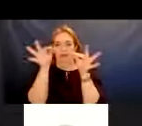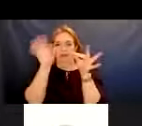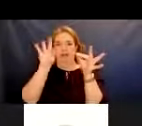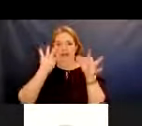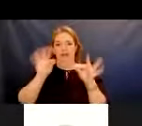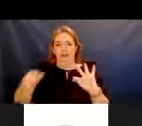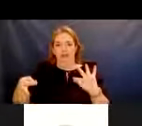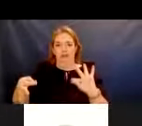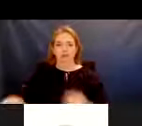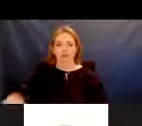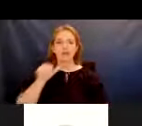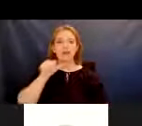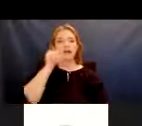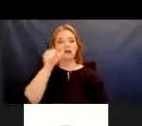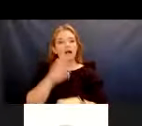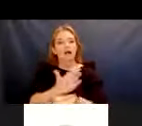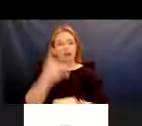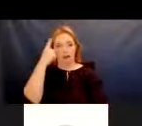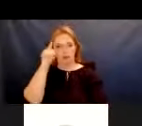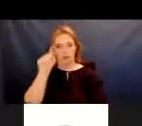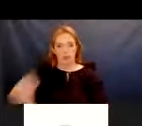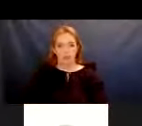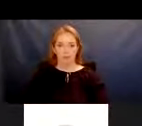Not a song for you.